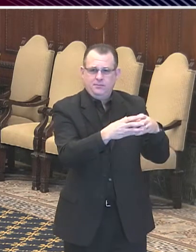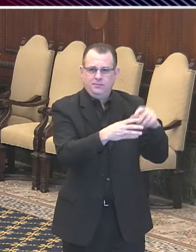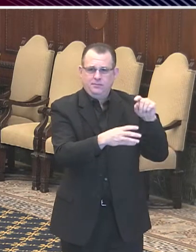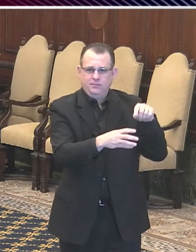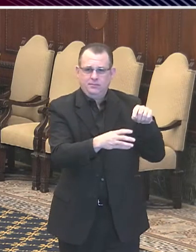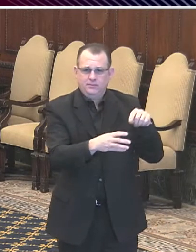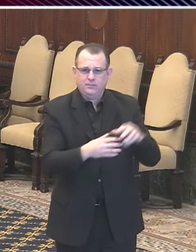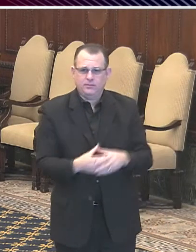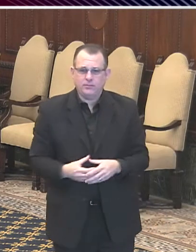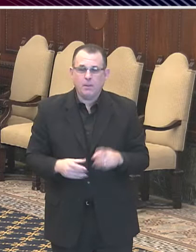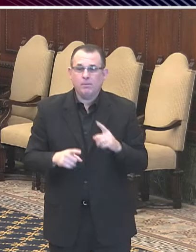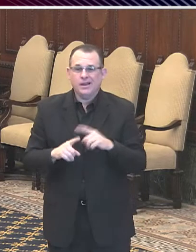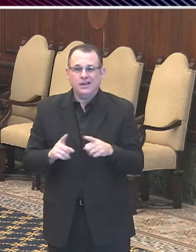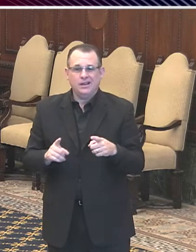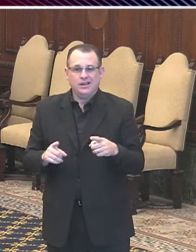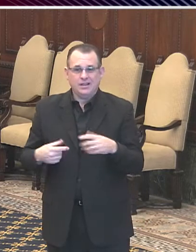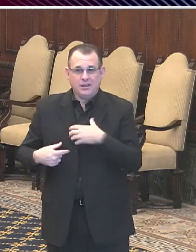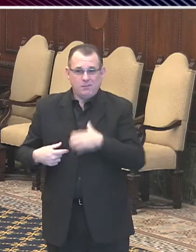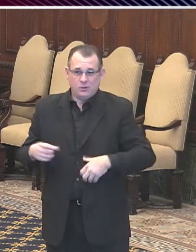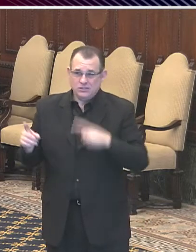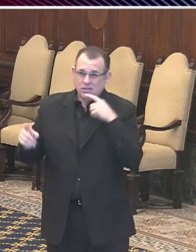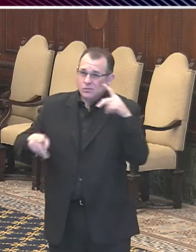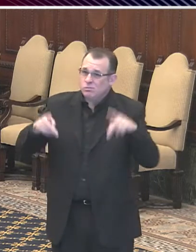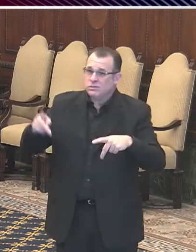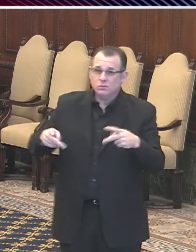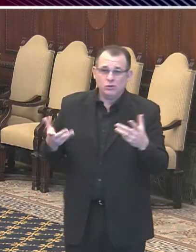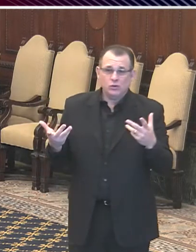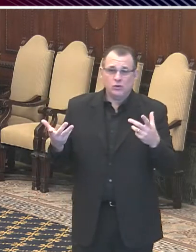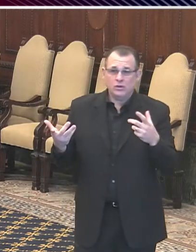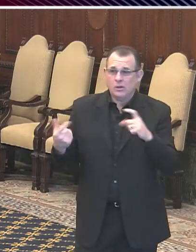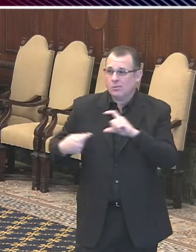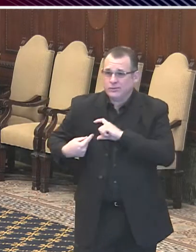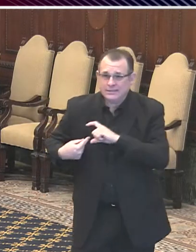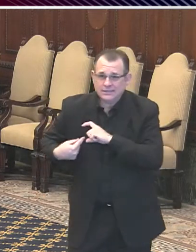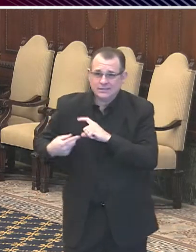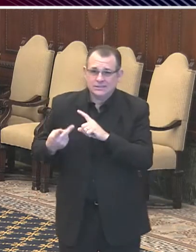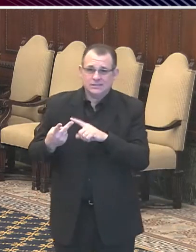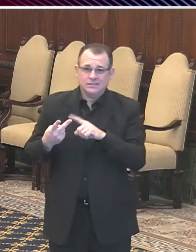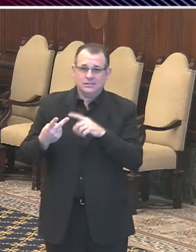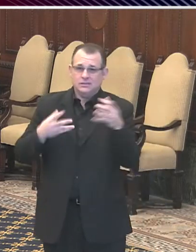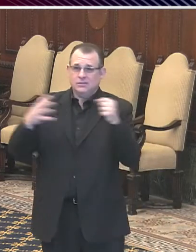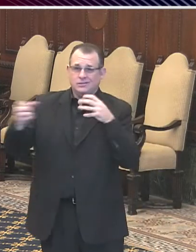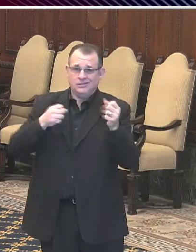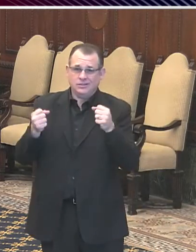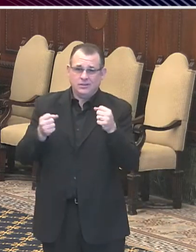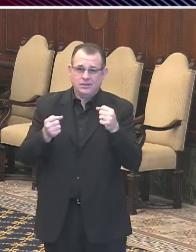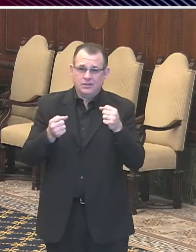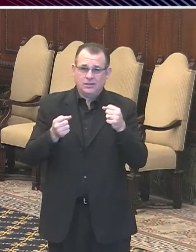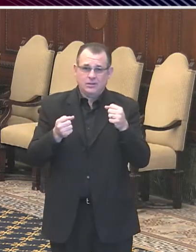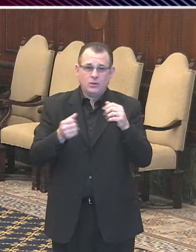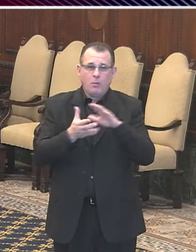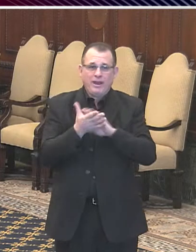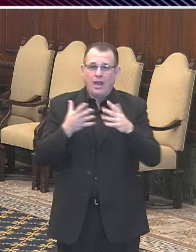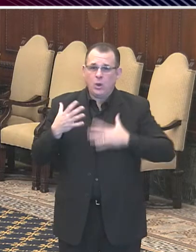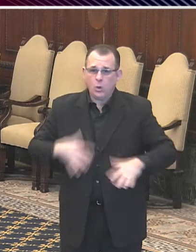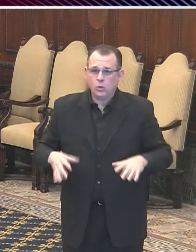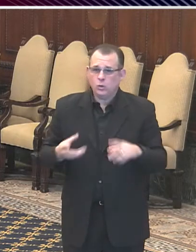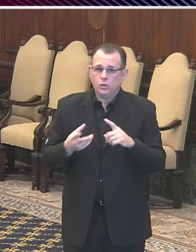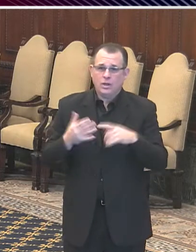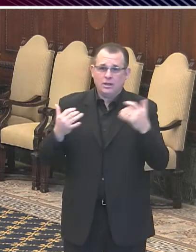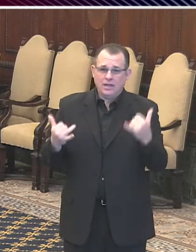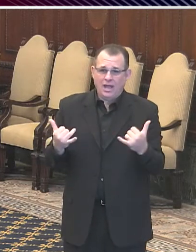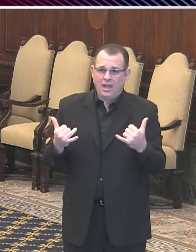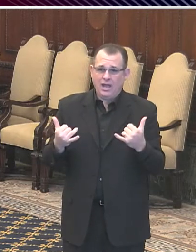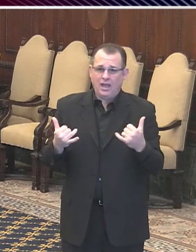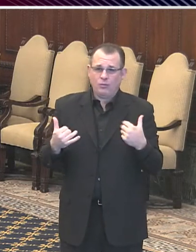people out of plain clothes and other divisions and put them in uniform on the street. So actually, we have more